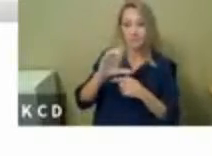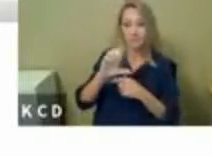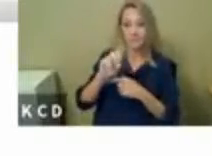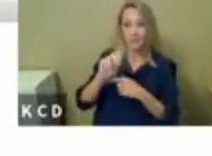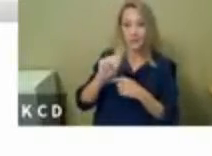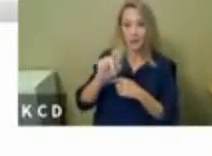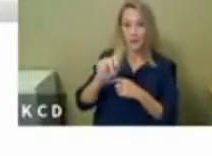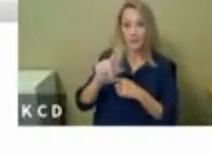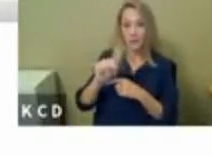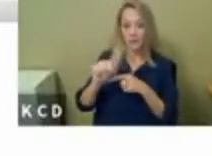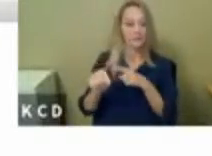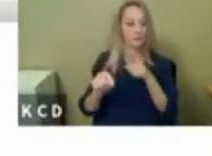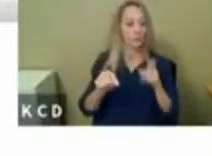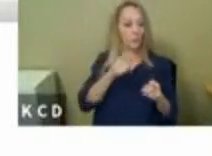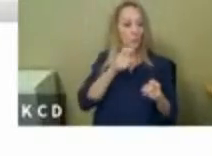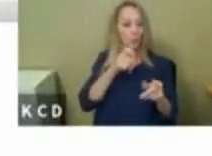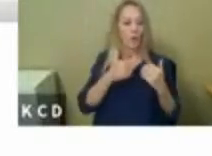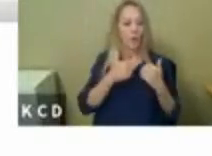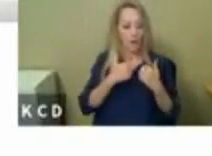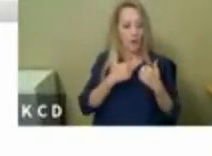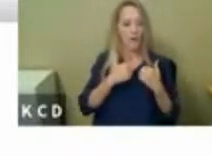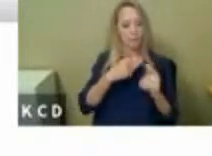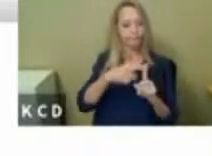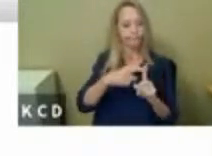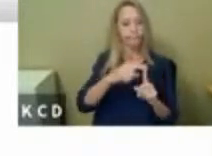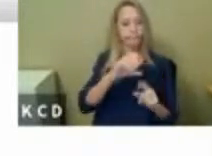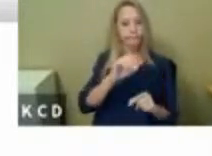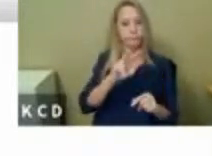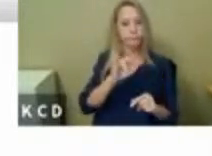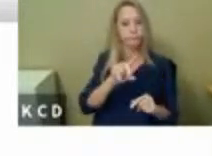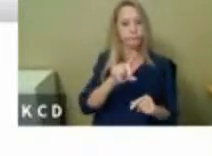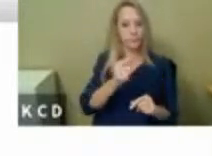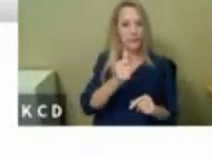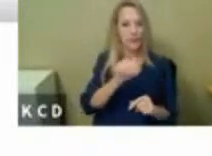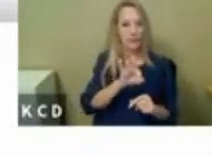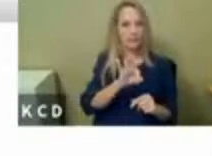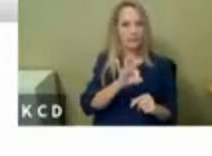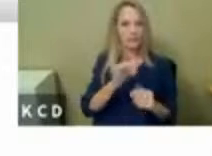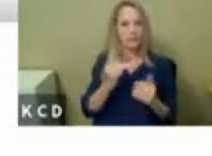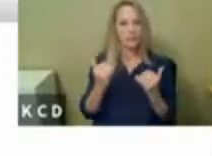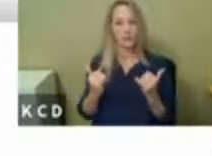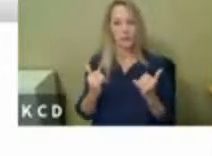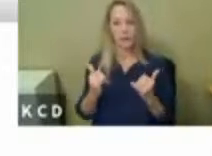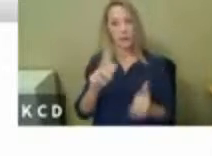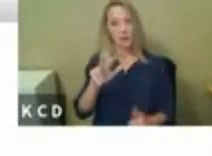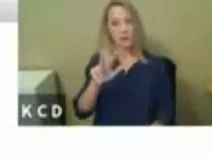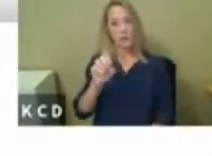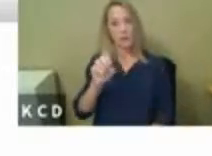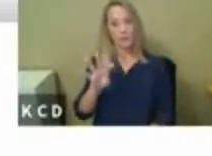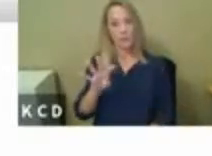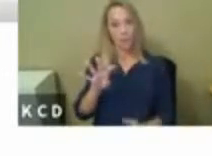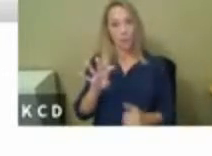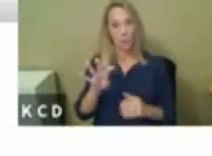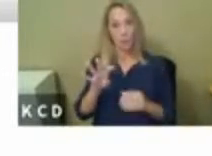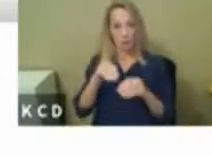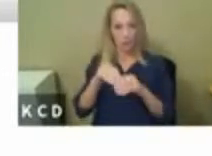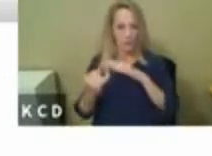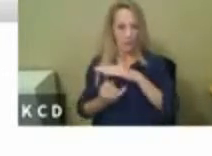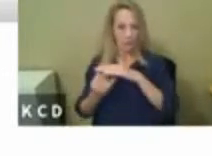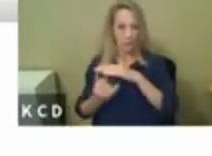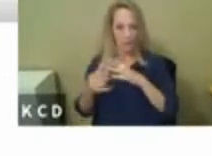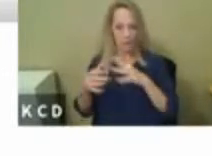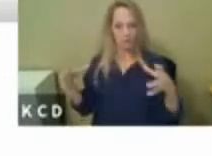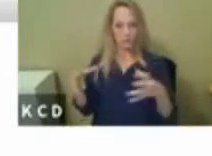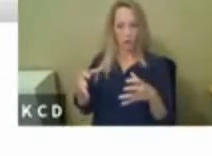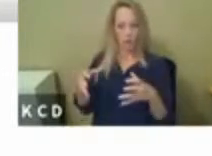who've tested positive. And you see where we are right now. We have 304 people in self-isolation or quarantine